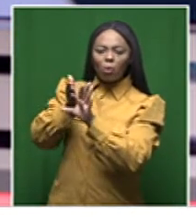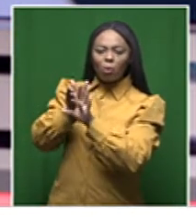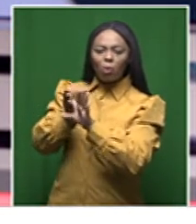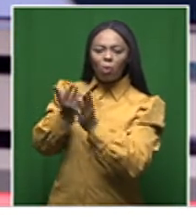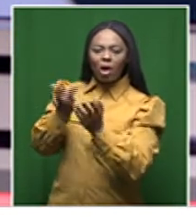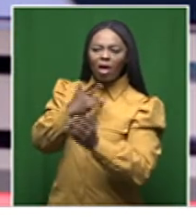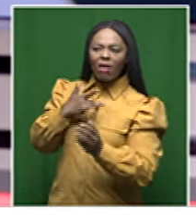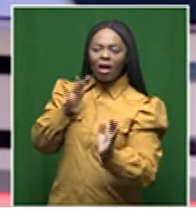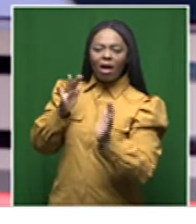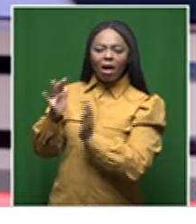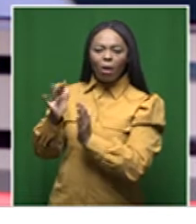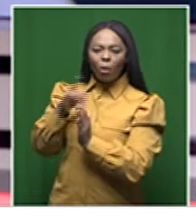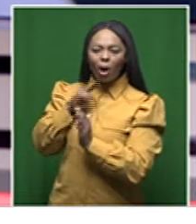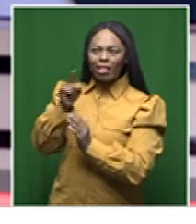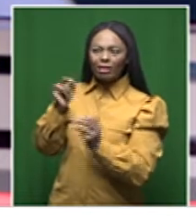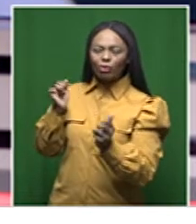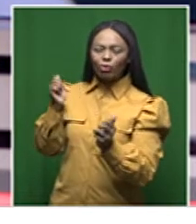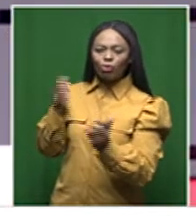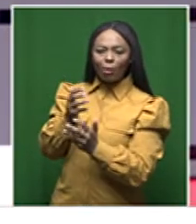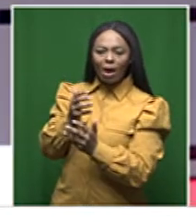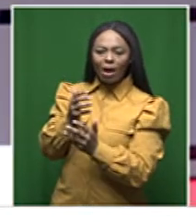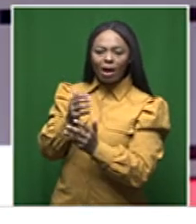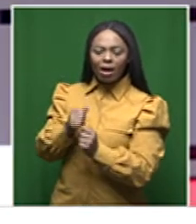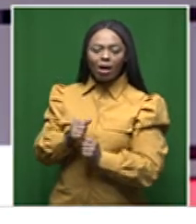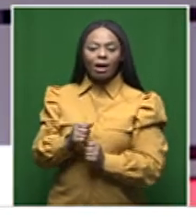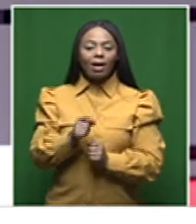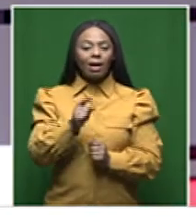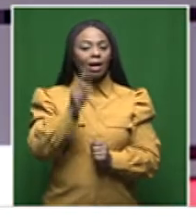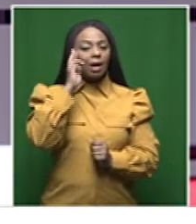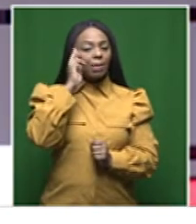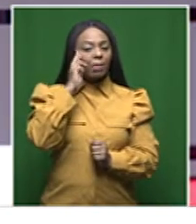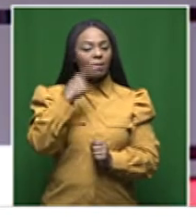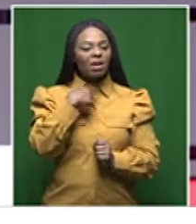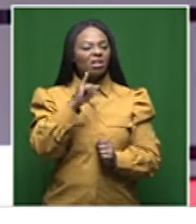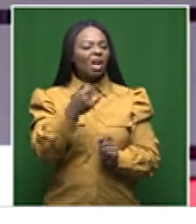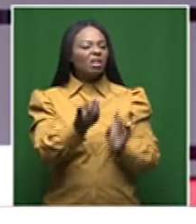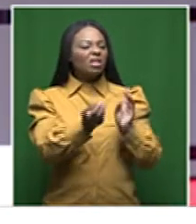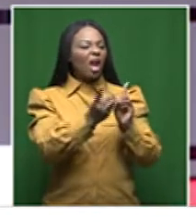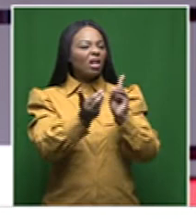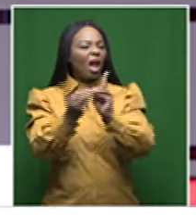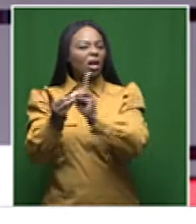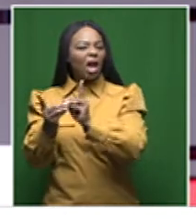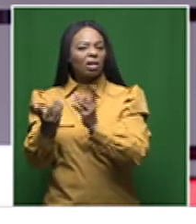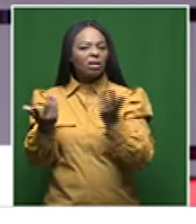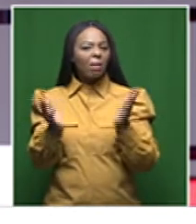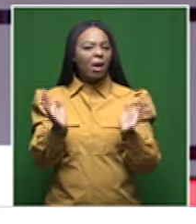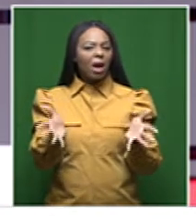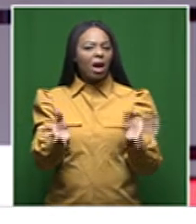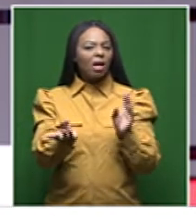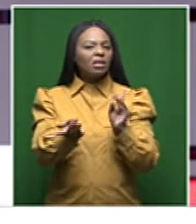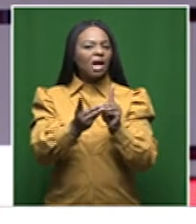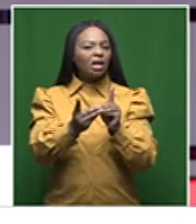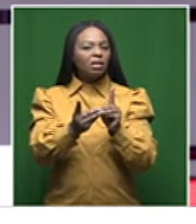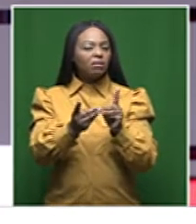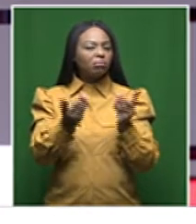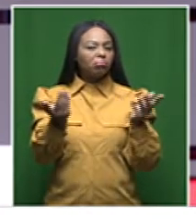experiencing such trauma? I mean, remember at the time I was dating and, and the idea